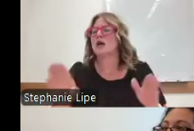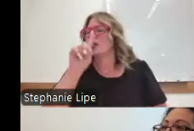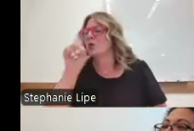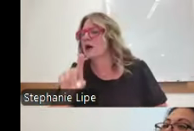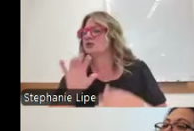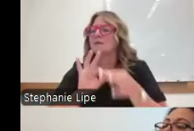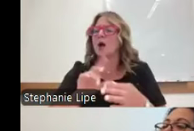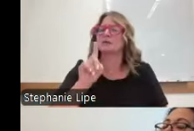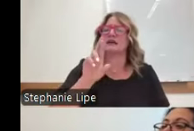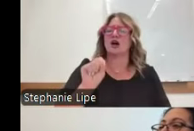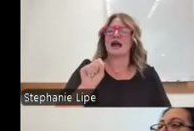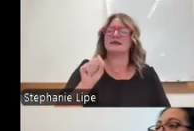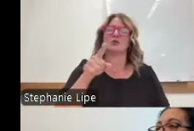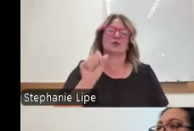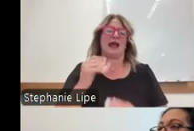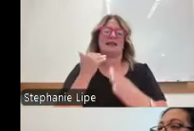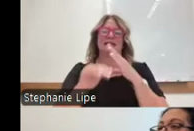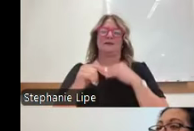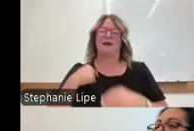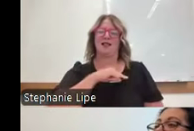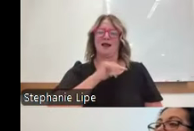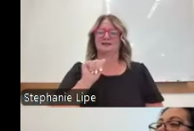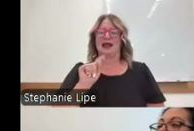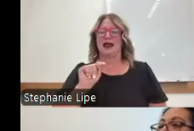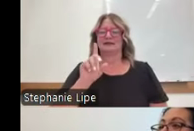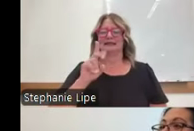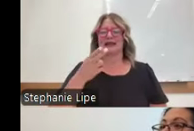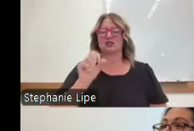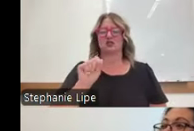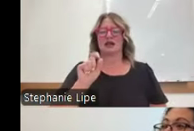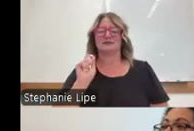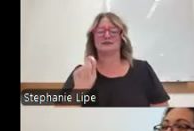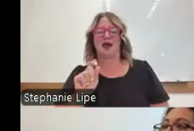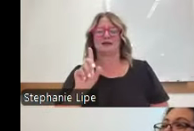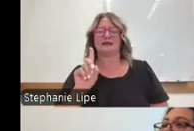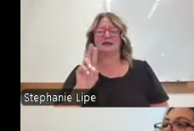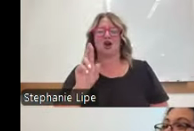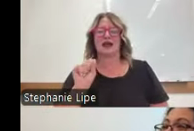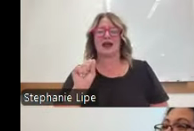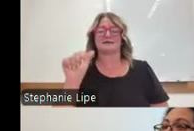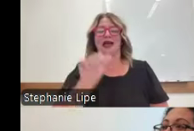877-581-3690. And if you have any general questions about DRS, you can always email us at